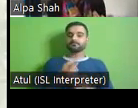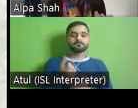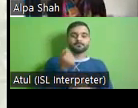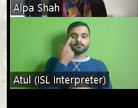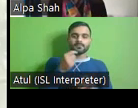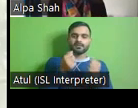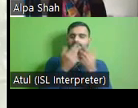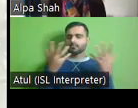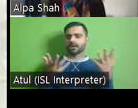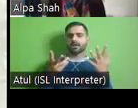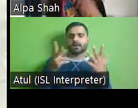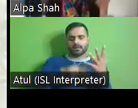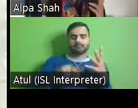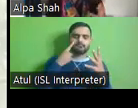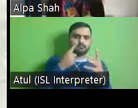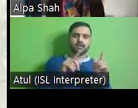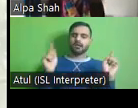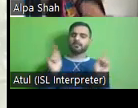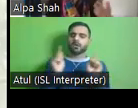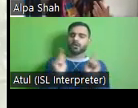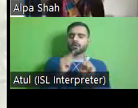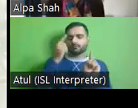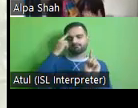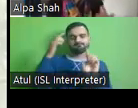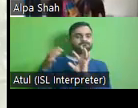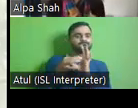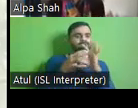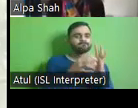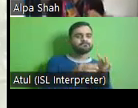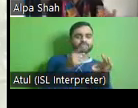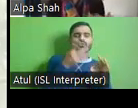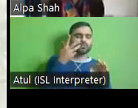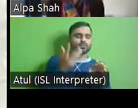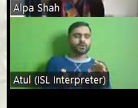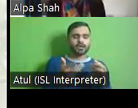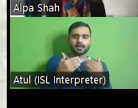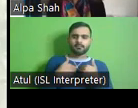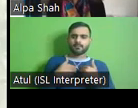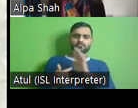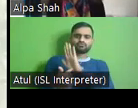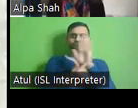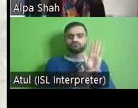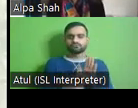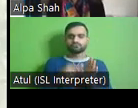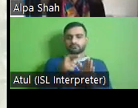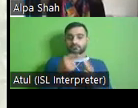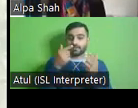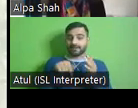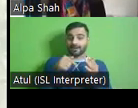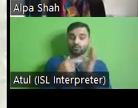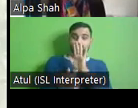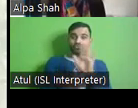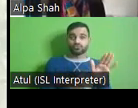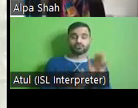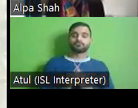there's a lot to get through. So let me just give you a little bit of context to why I am presenting to you what I'm presenting.